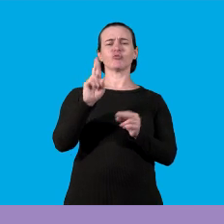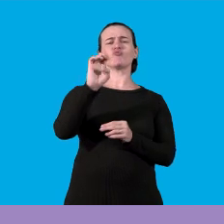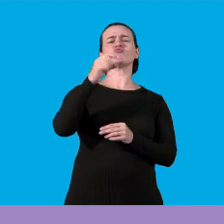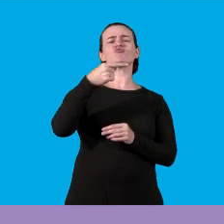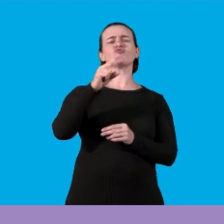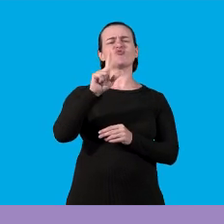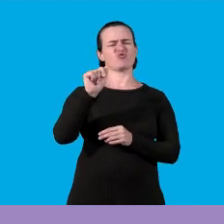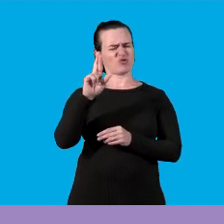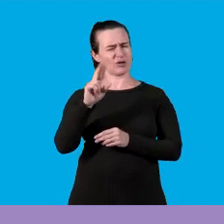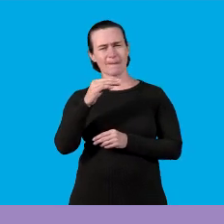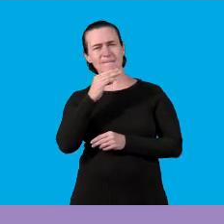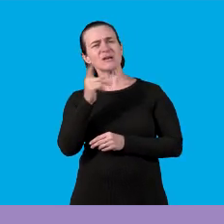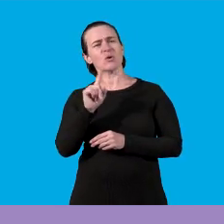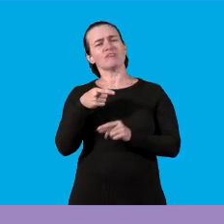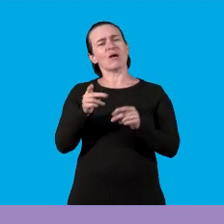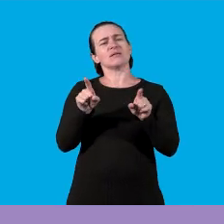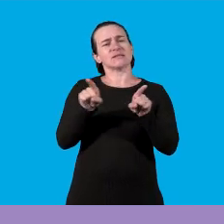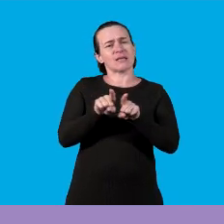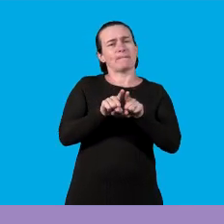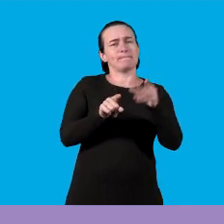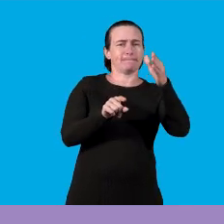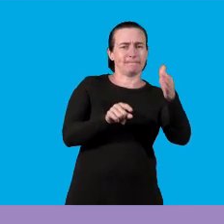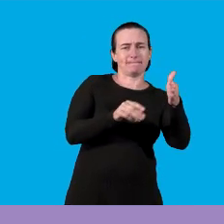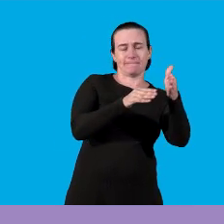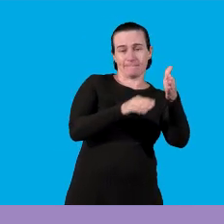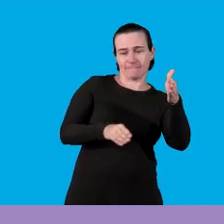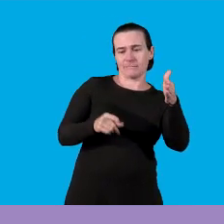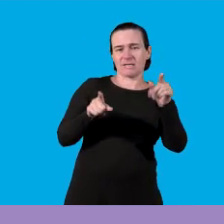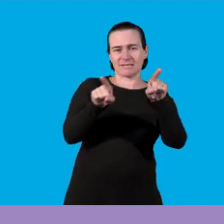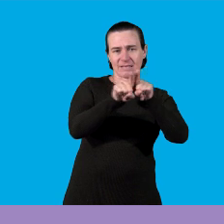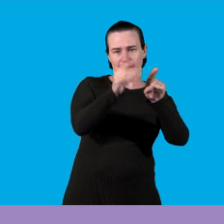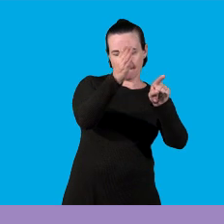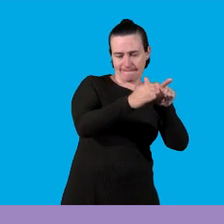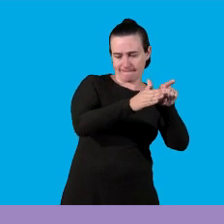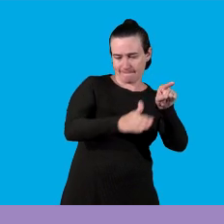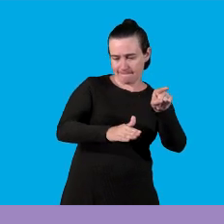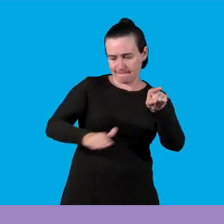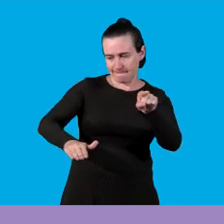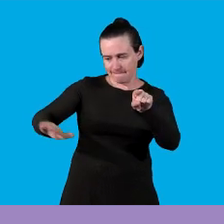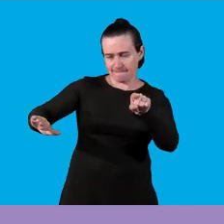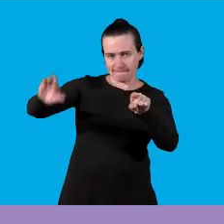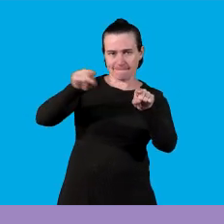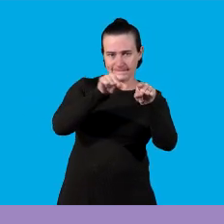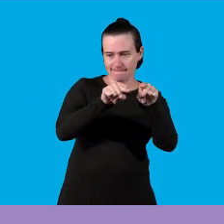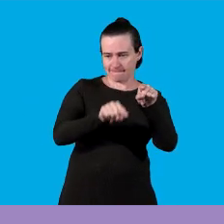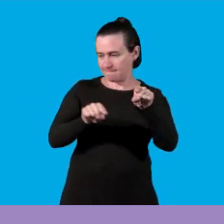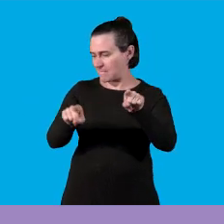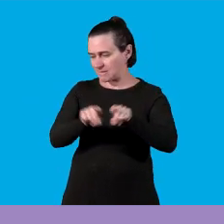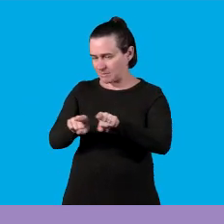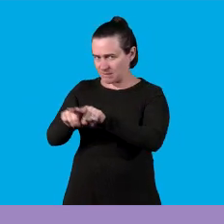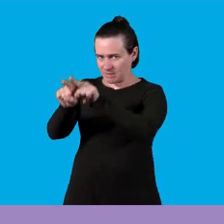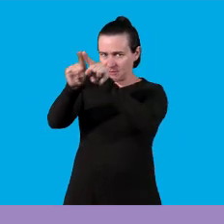means all the angles are equal and all the sides are equal. Name